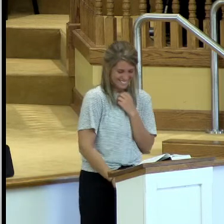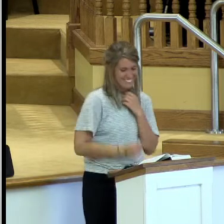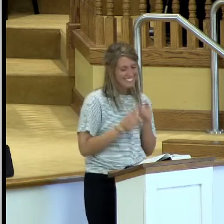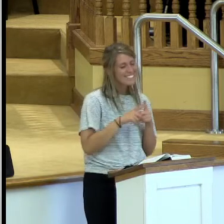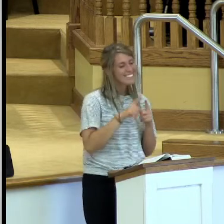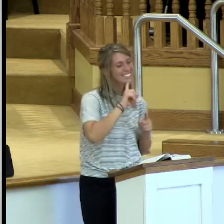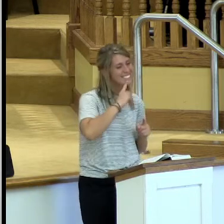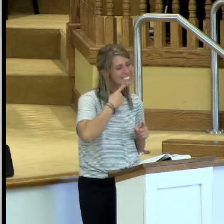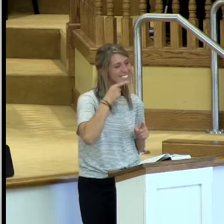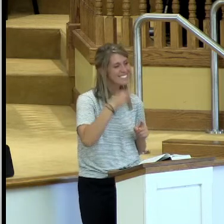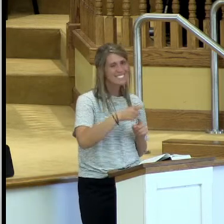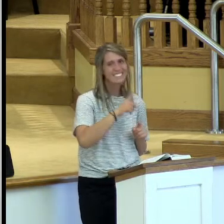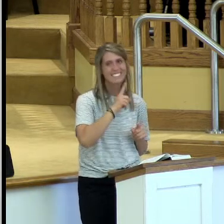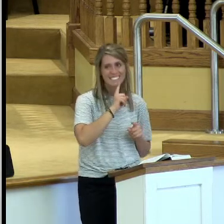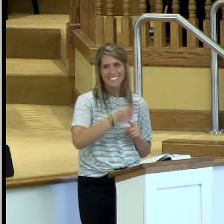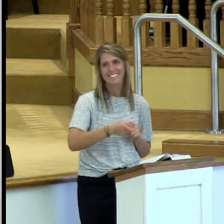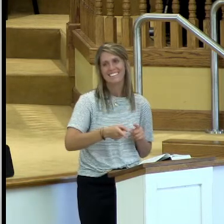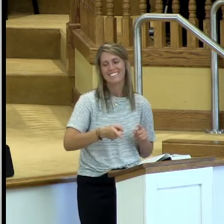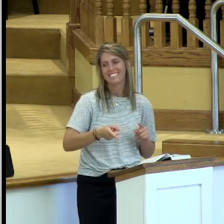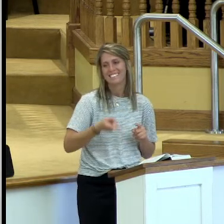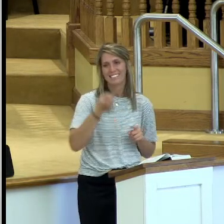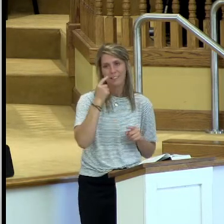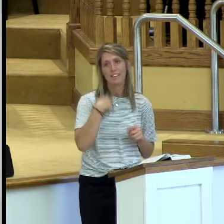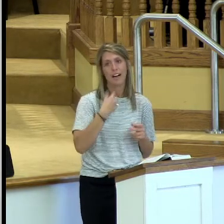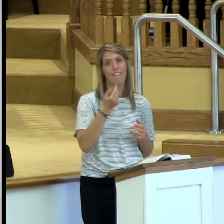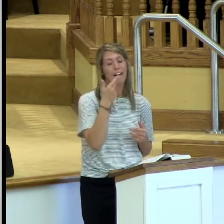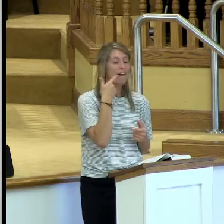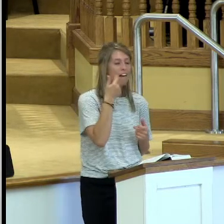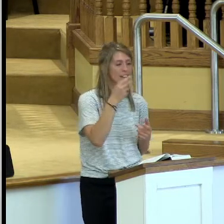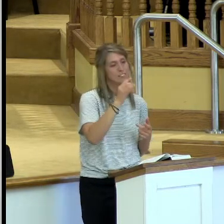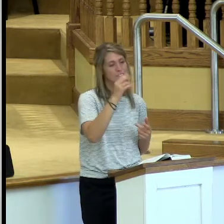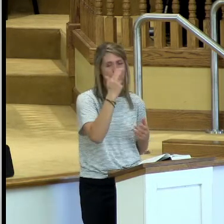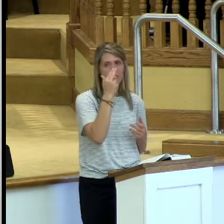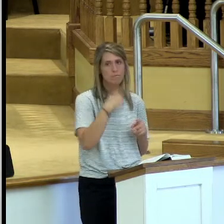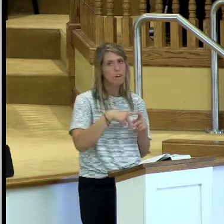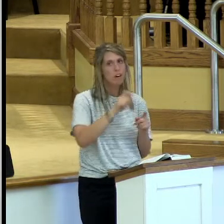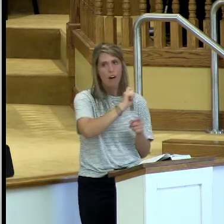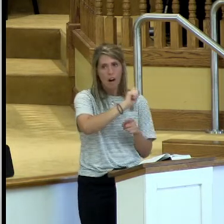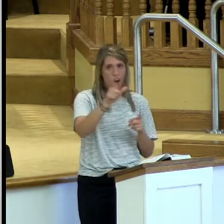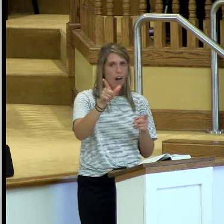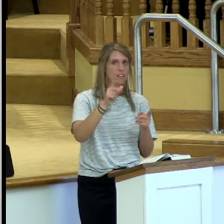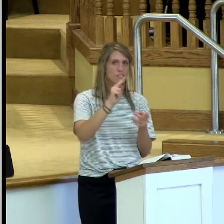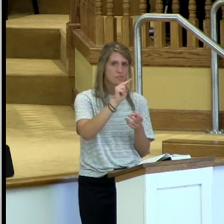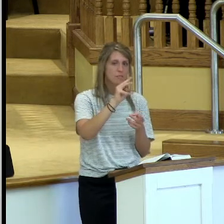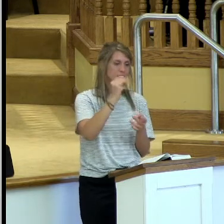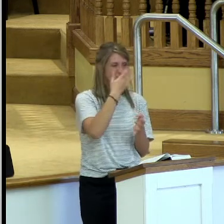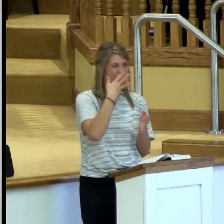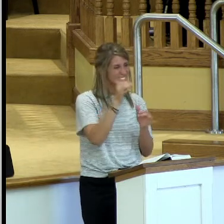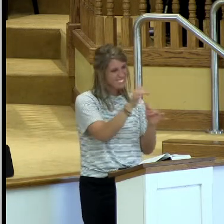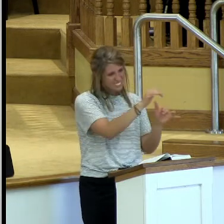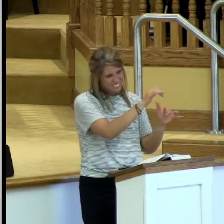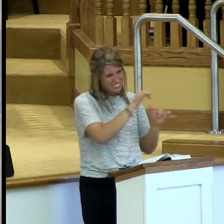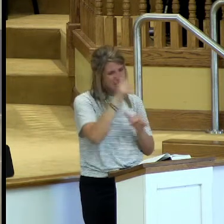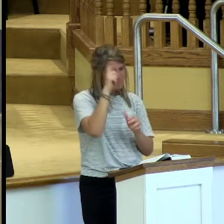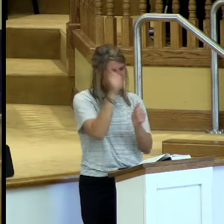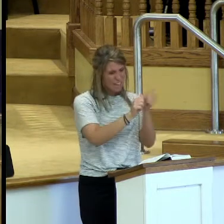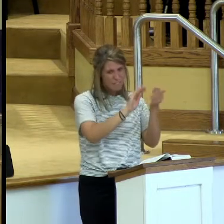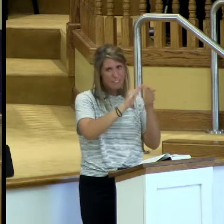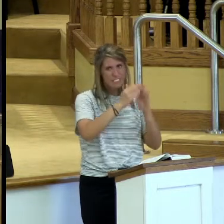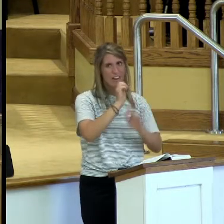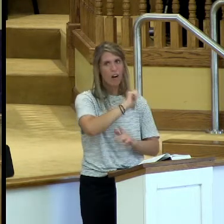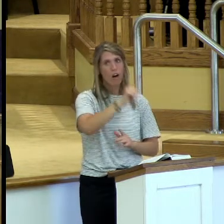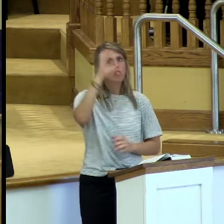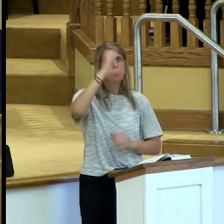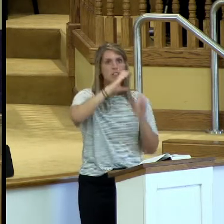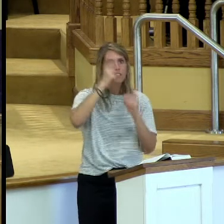But seriously, guys, this is the truth. Like, this is, y'all think I was joking. Everything looks exactly the same because every town you go to, they're